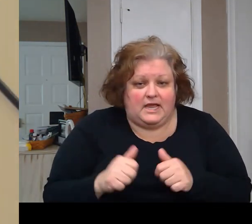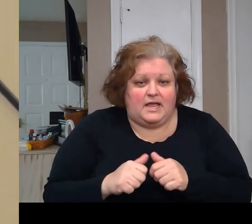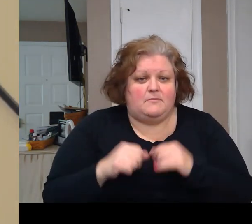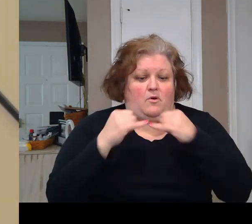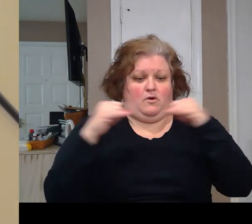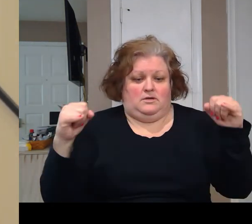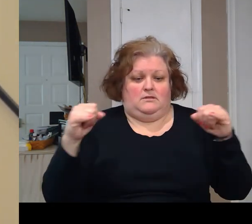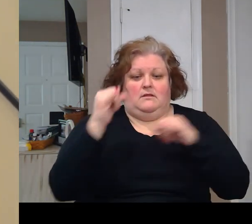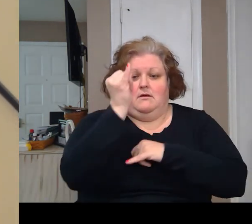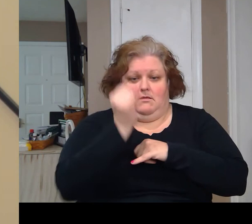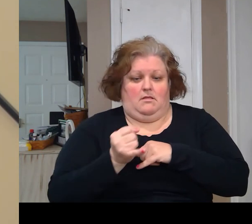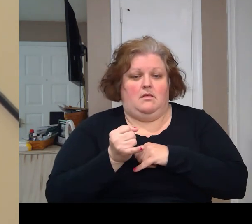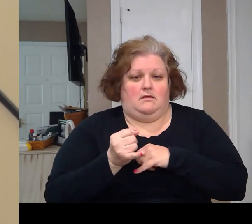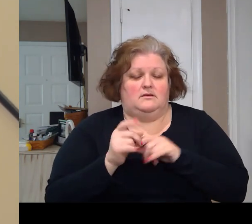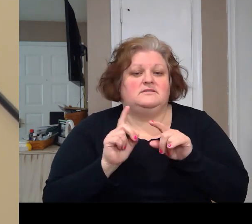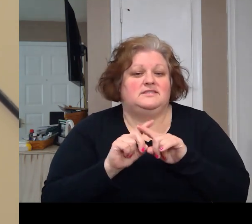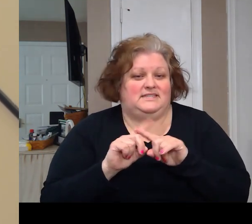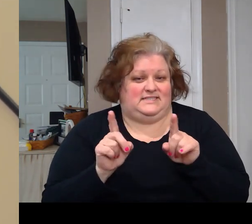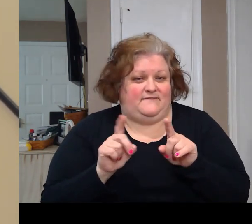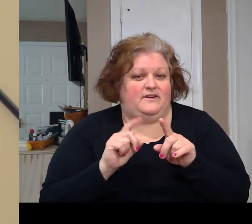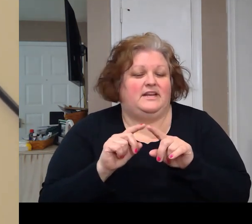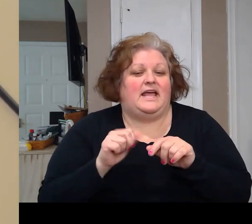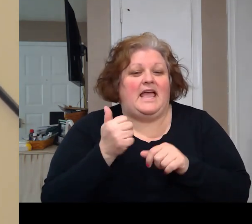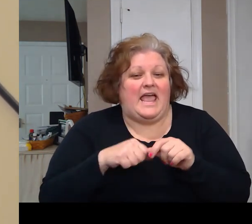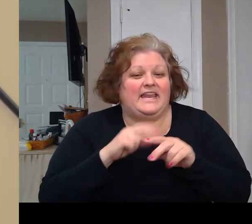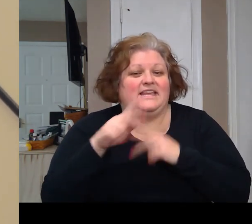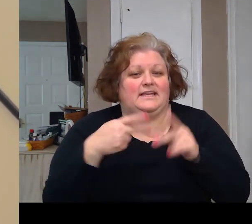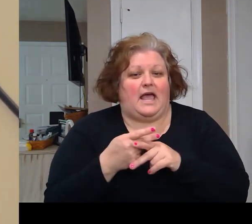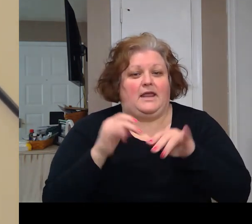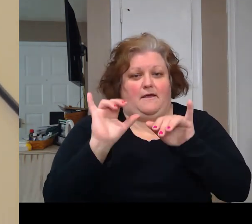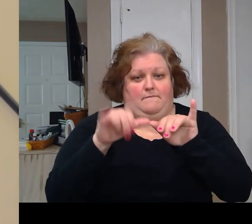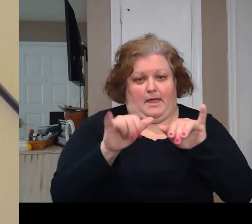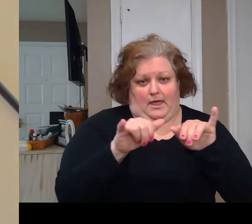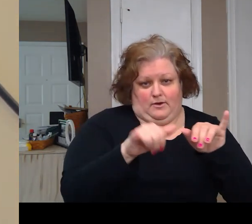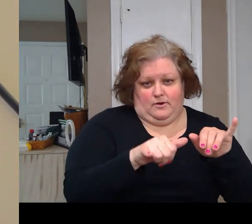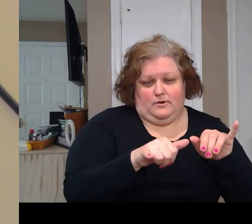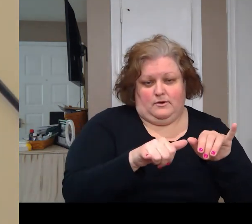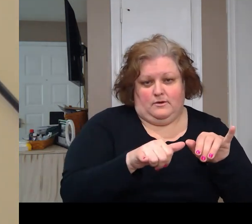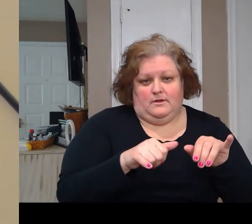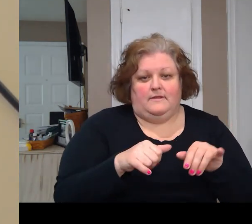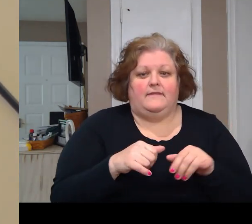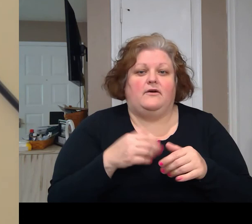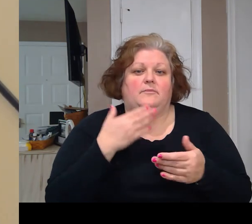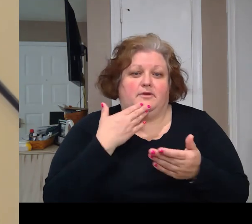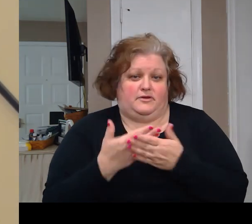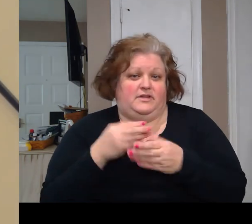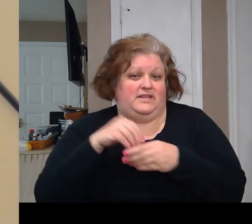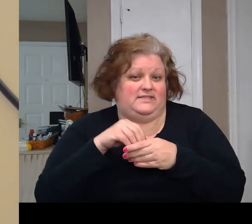I do horizontal lines, vertical lines, any kind of patterns that you can think of that would